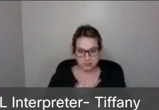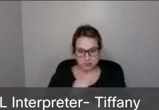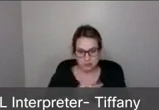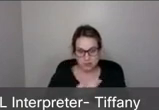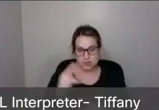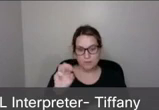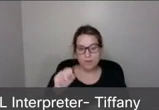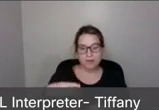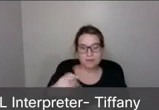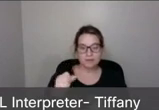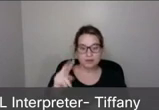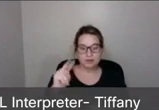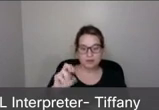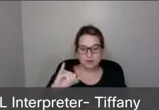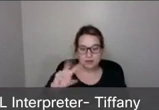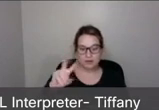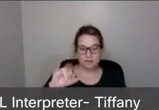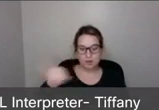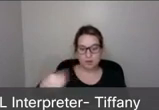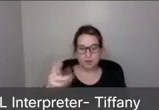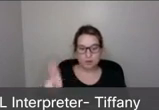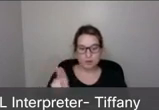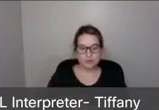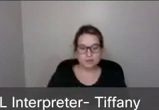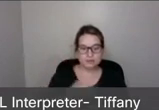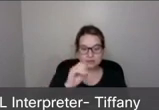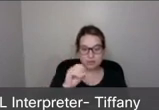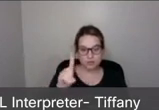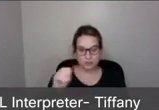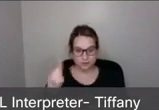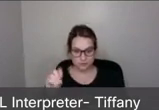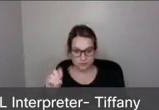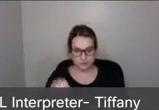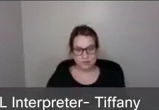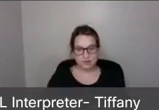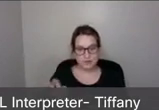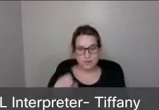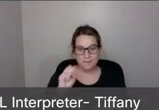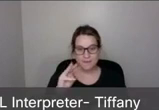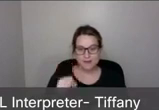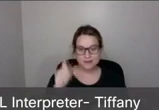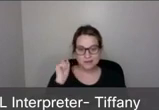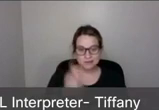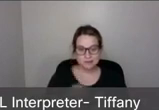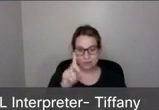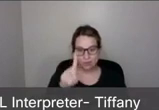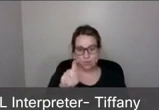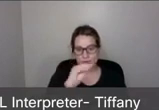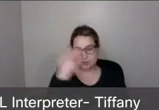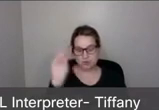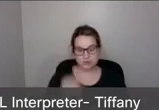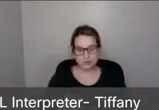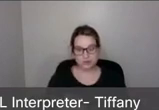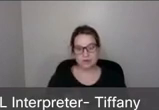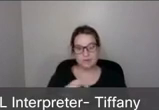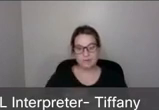Navajo Nation. It's map CDF-010. This map has a less than 1% vote spread and includes the